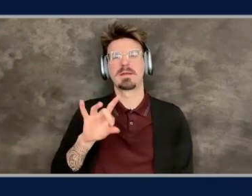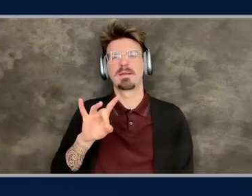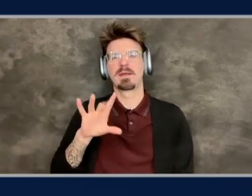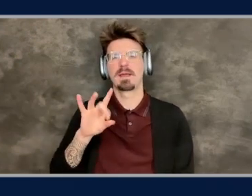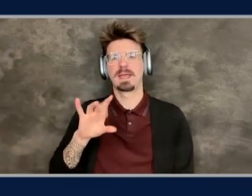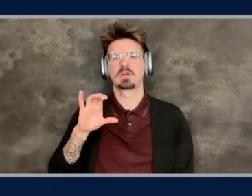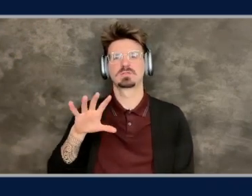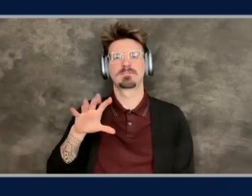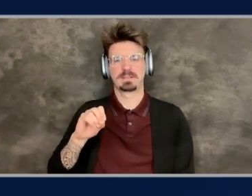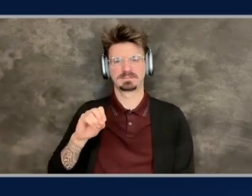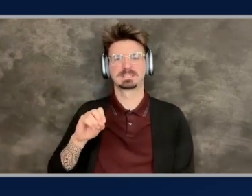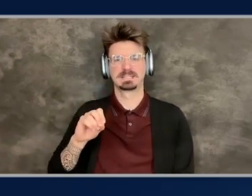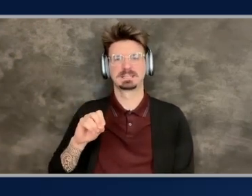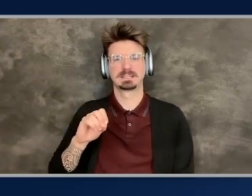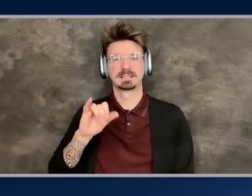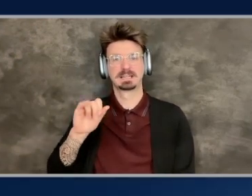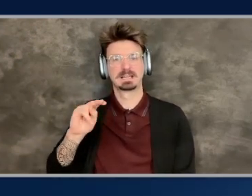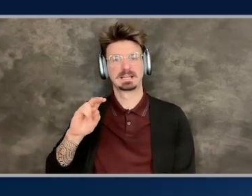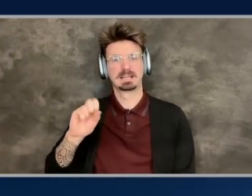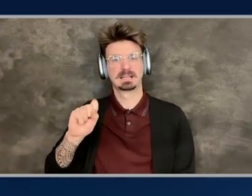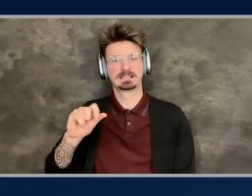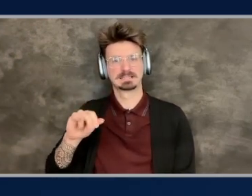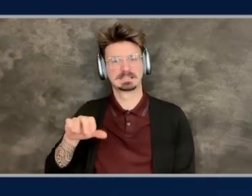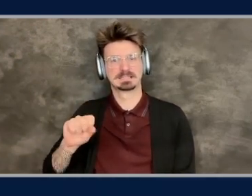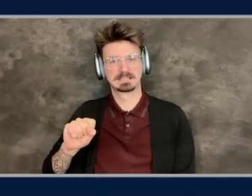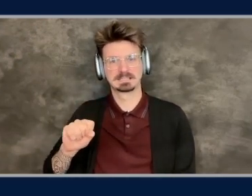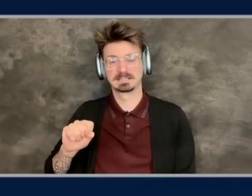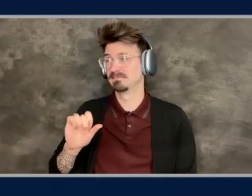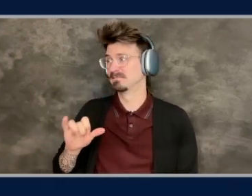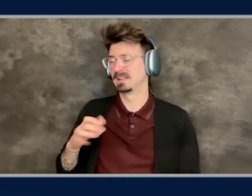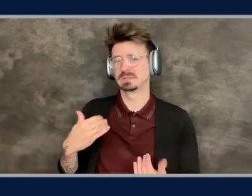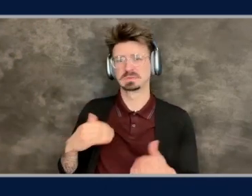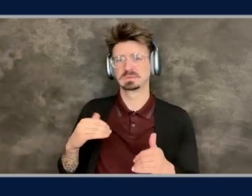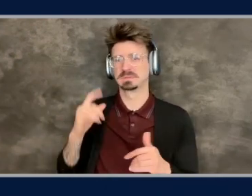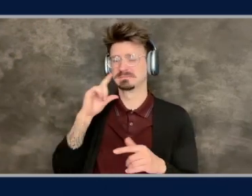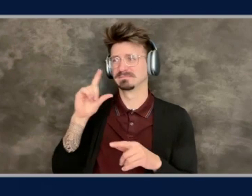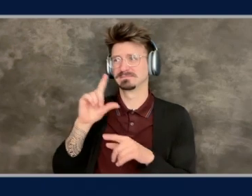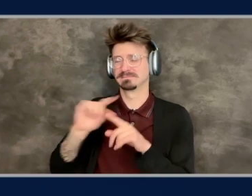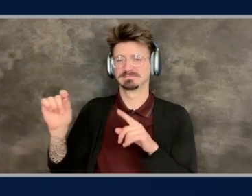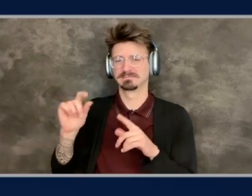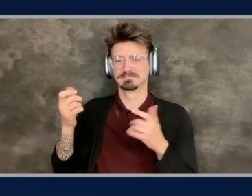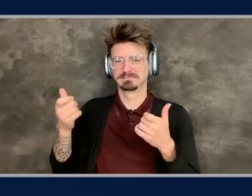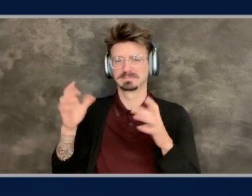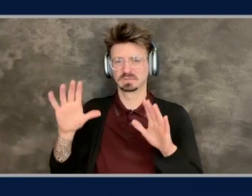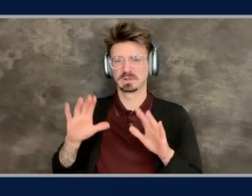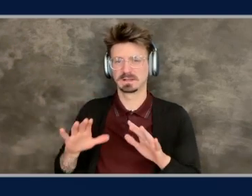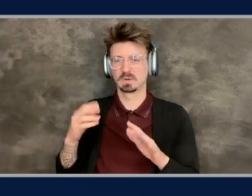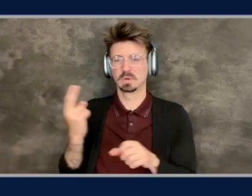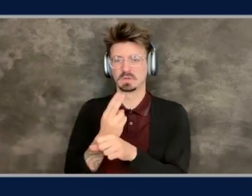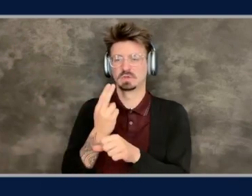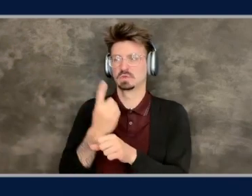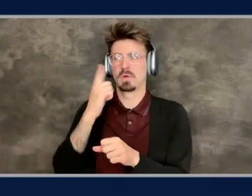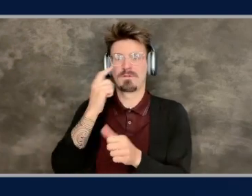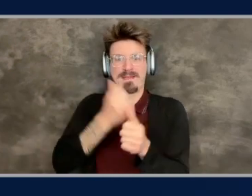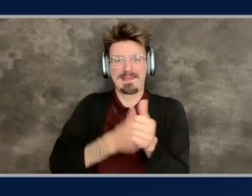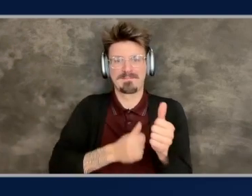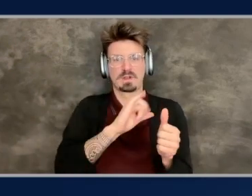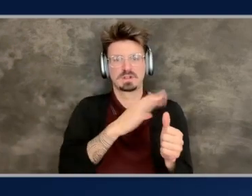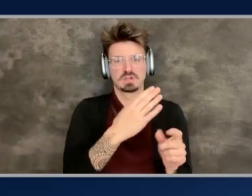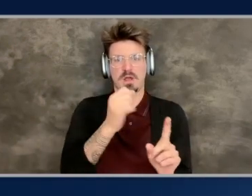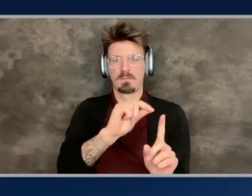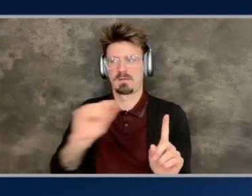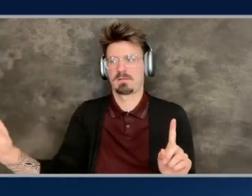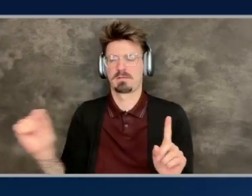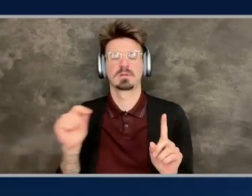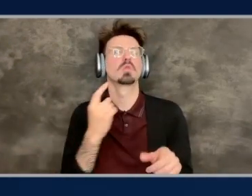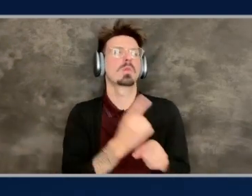crazy. I mean, it's a brilliant selection, right? I mean, like there's an instance for every job. Right. But the point is there's an instance for every job, but at